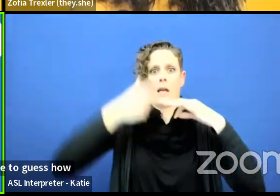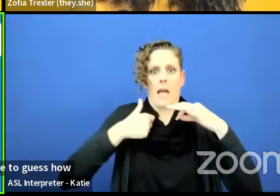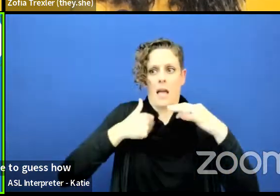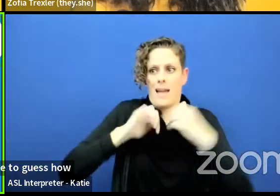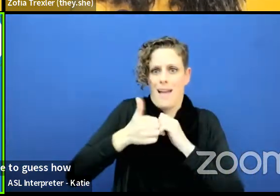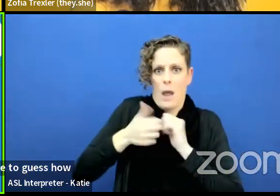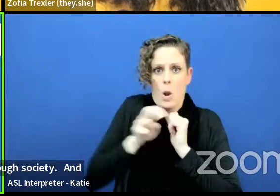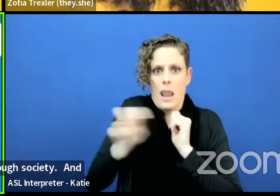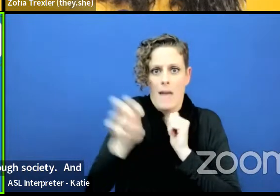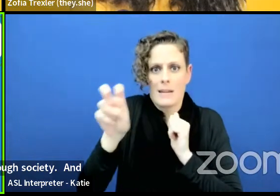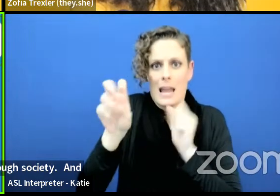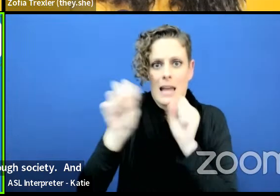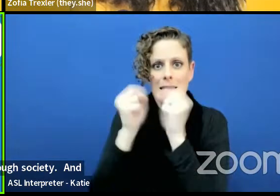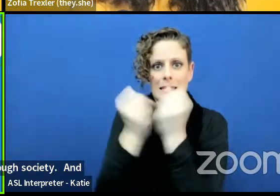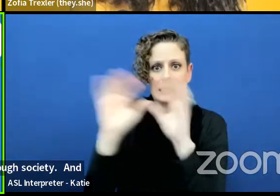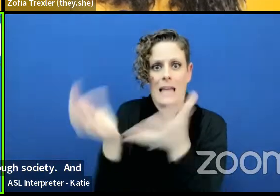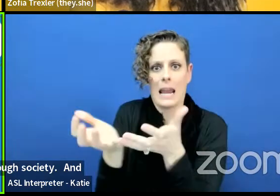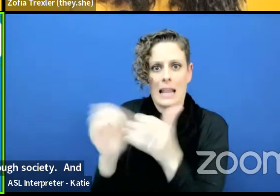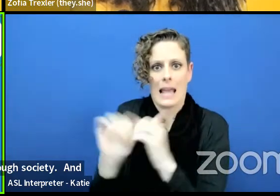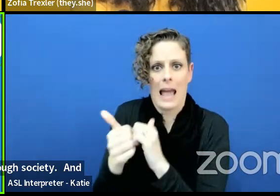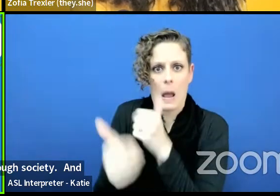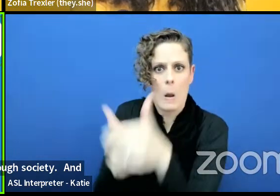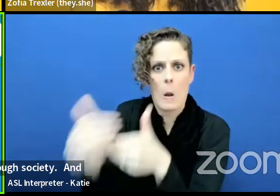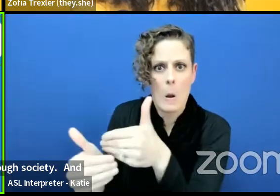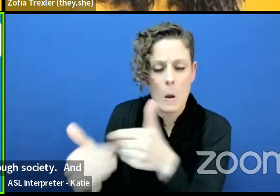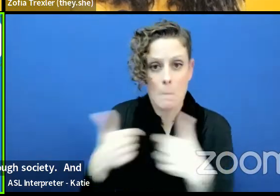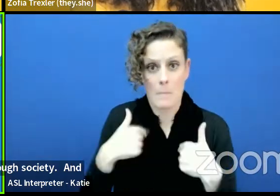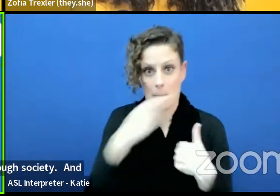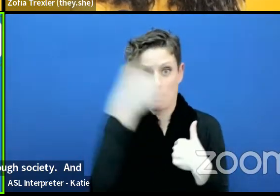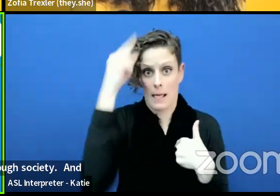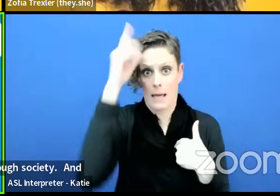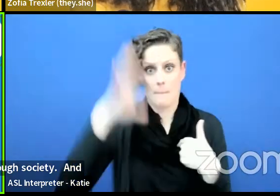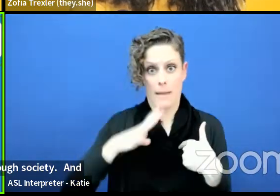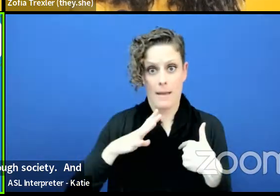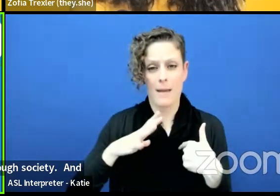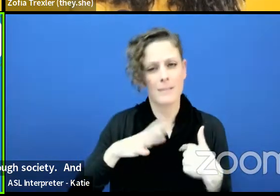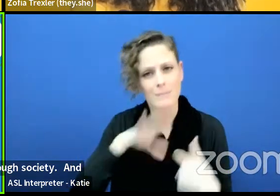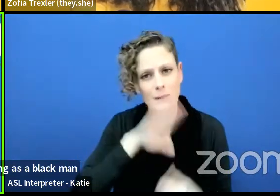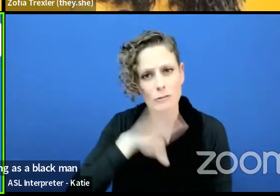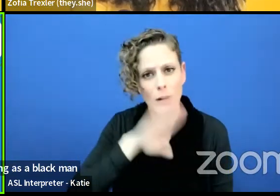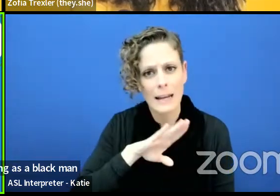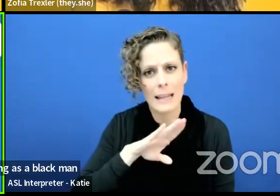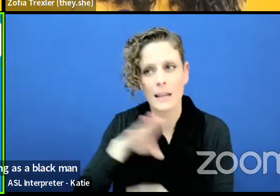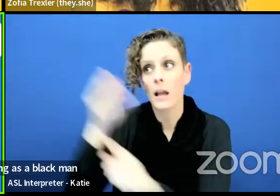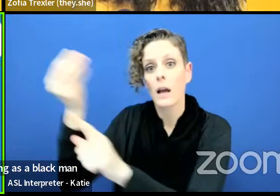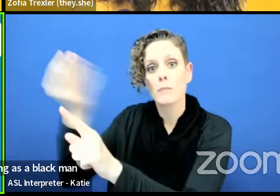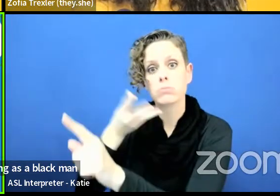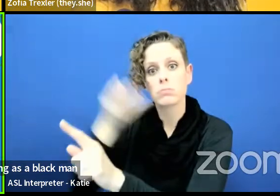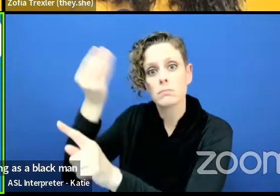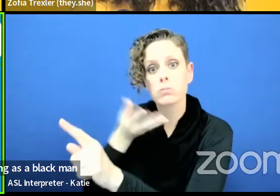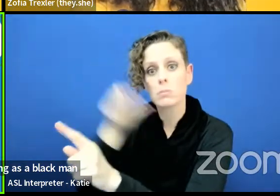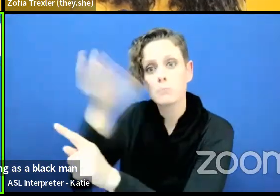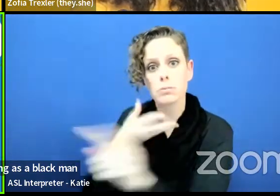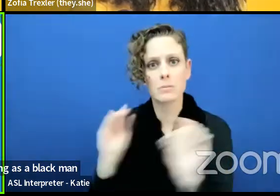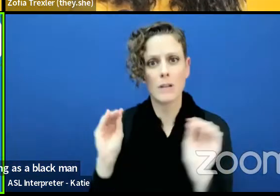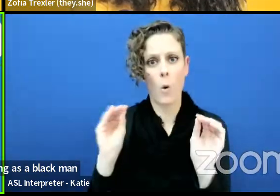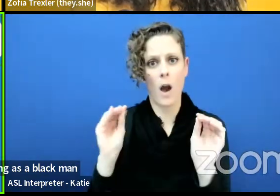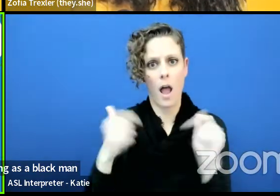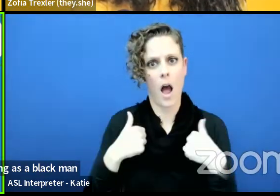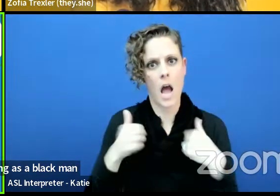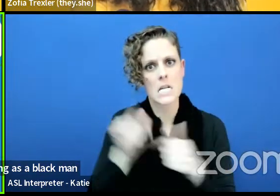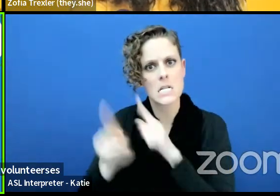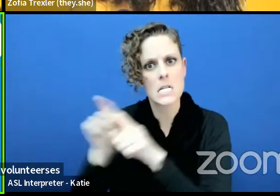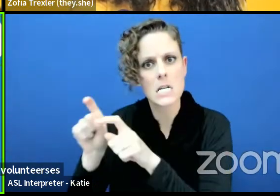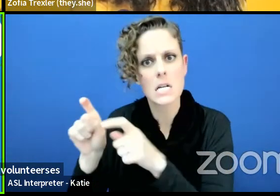it got frustrating as a Black man, and no one volunteers information. I started running into other